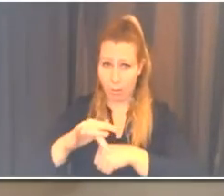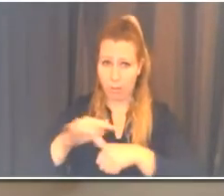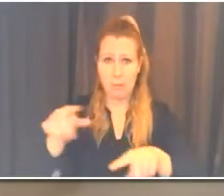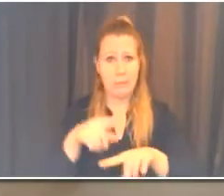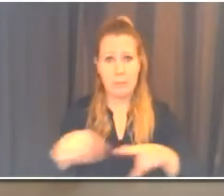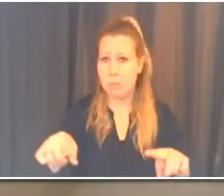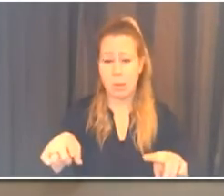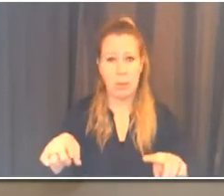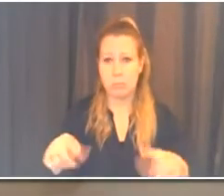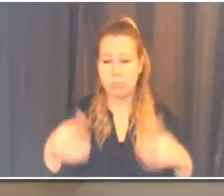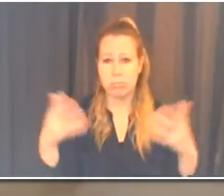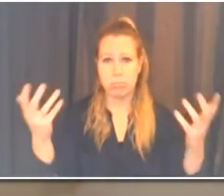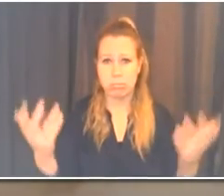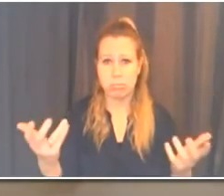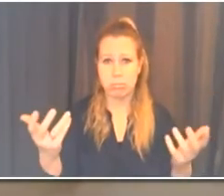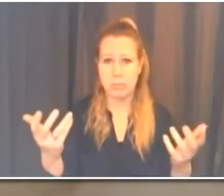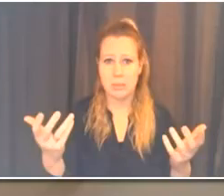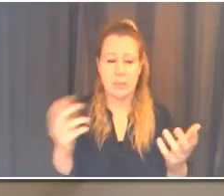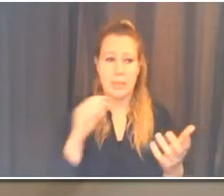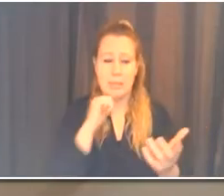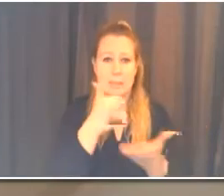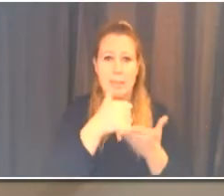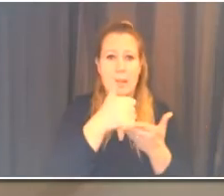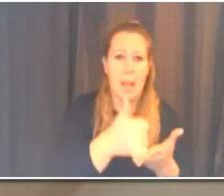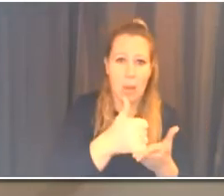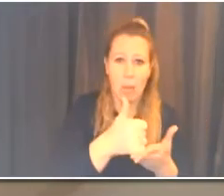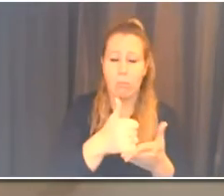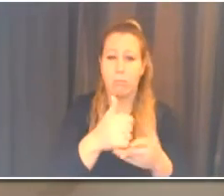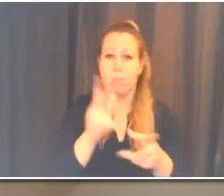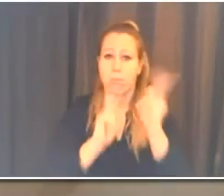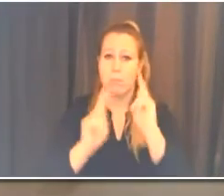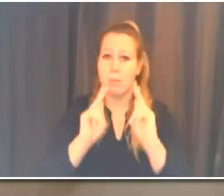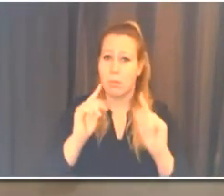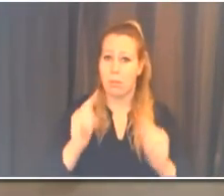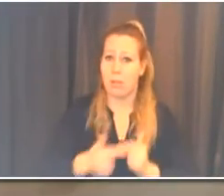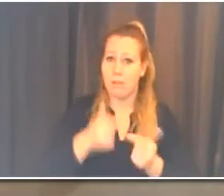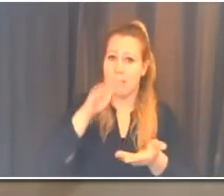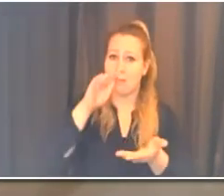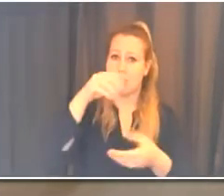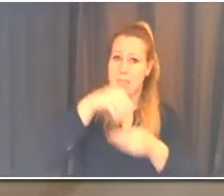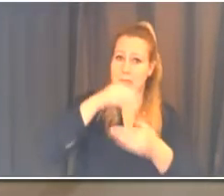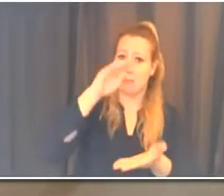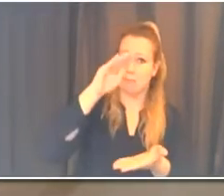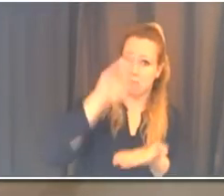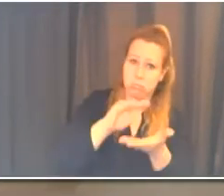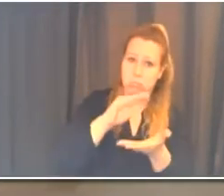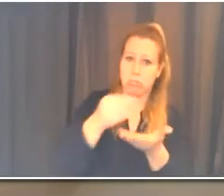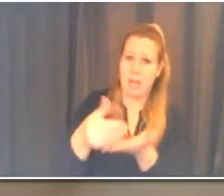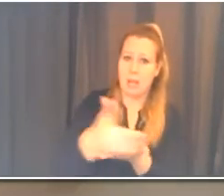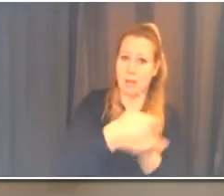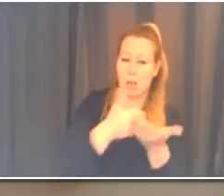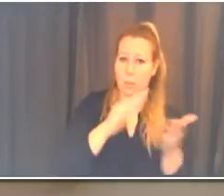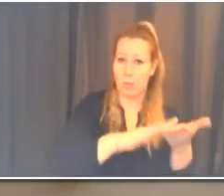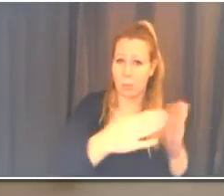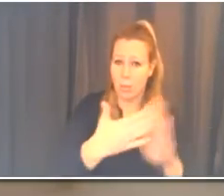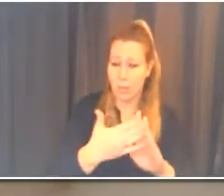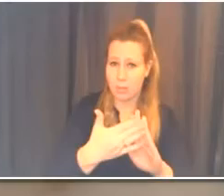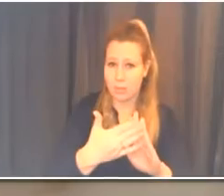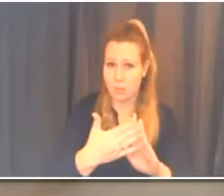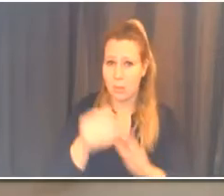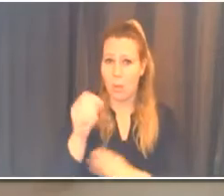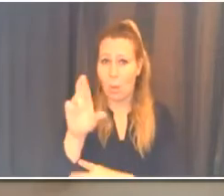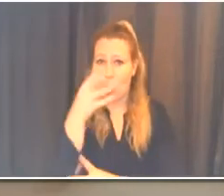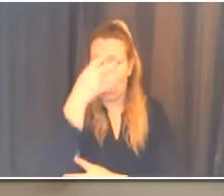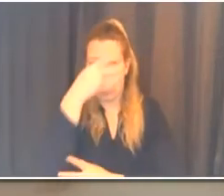violence survivors face during this time growing isolation which obstructs the survivors ability to seek help lack of knowledge of what